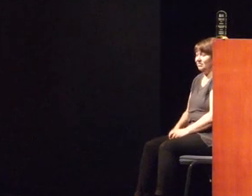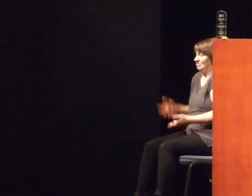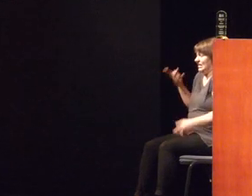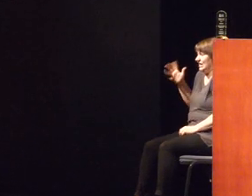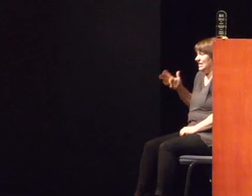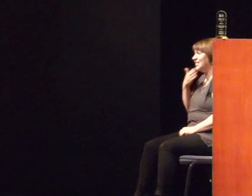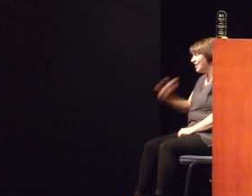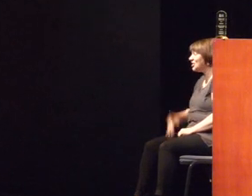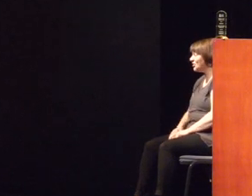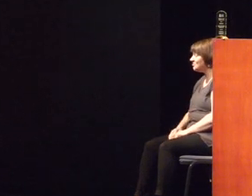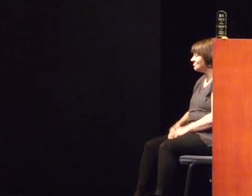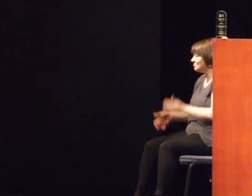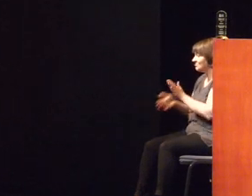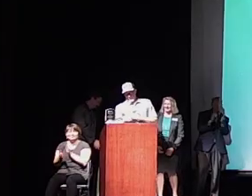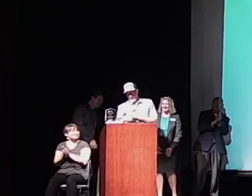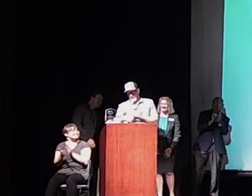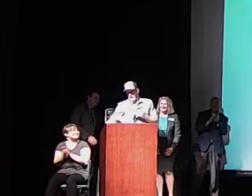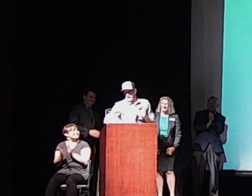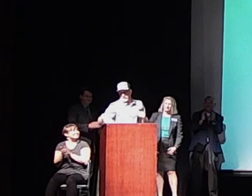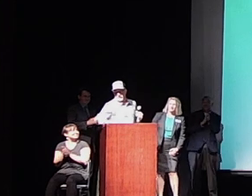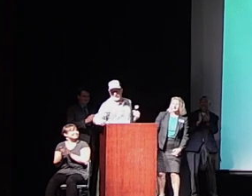That's it. Thank you so much.